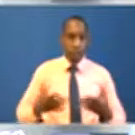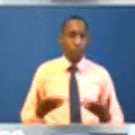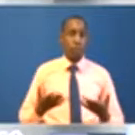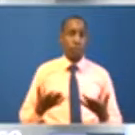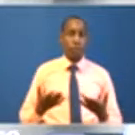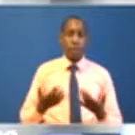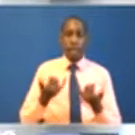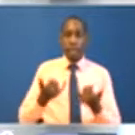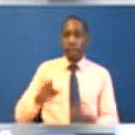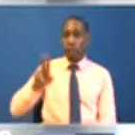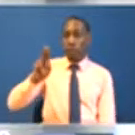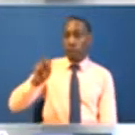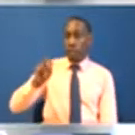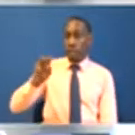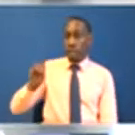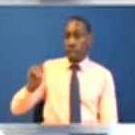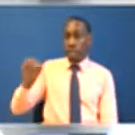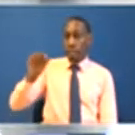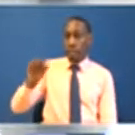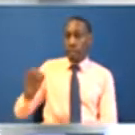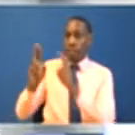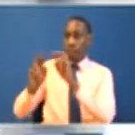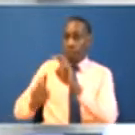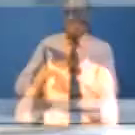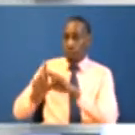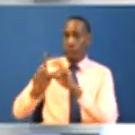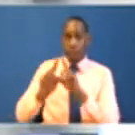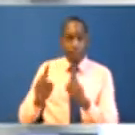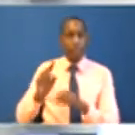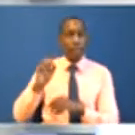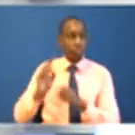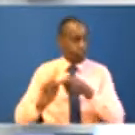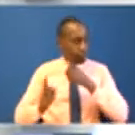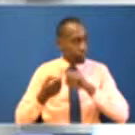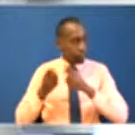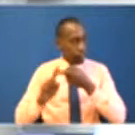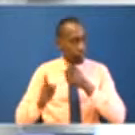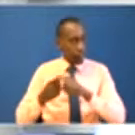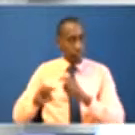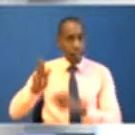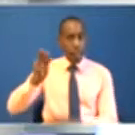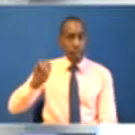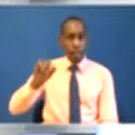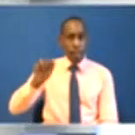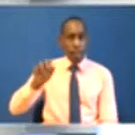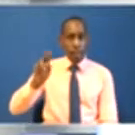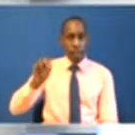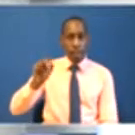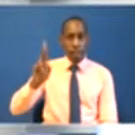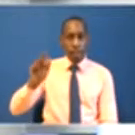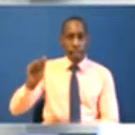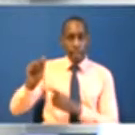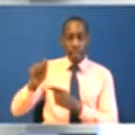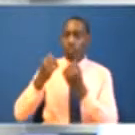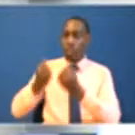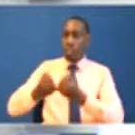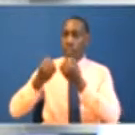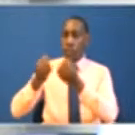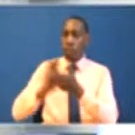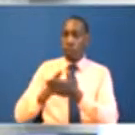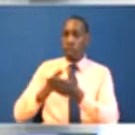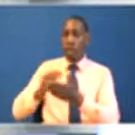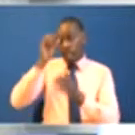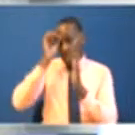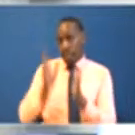uh hence the nms issue but but then i was i was thinking about mandera that has been amazingly stable where we had a